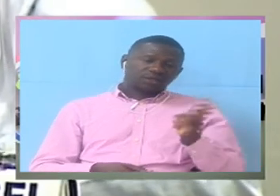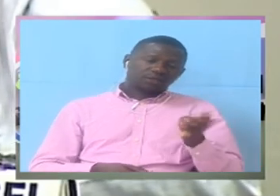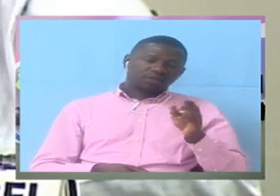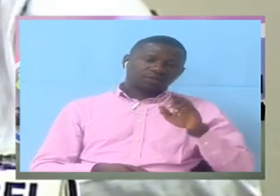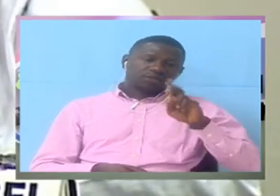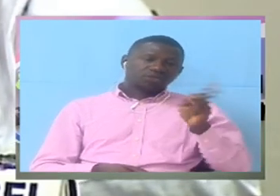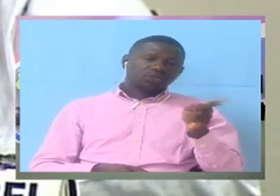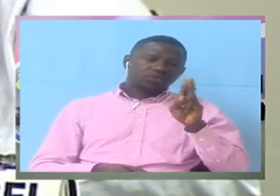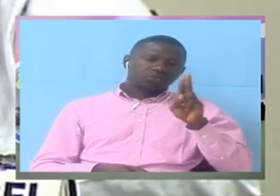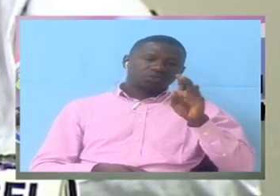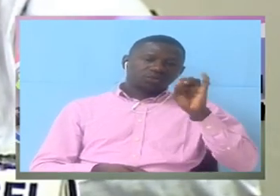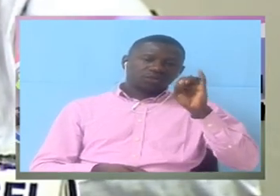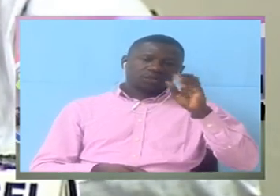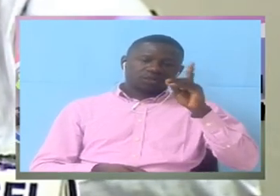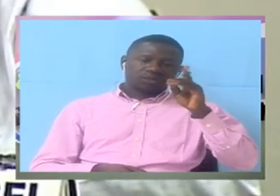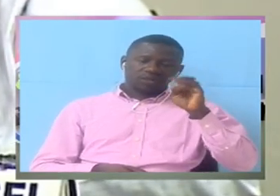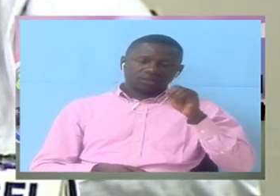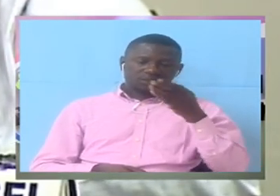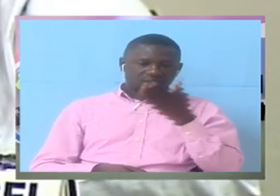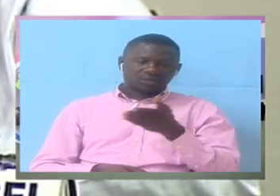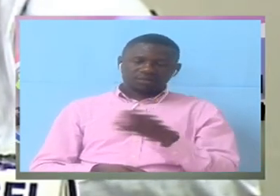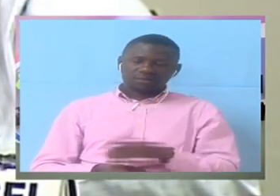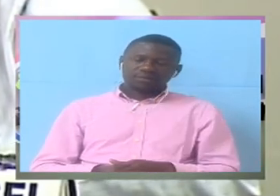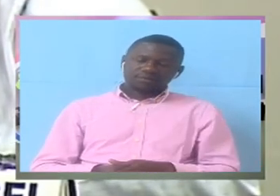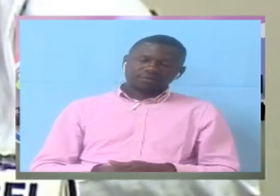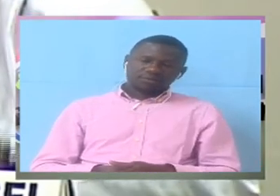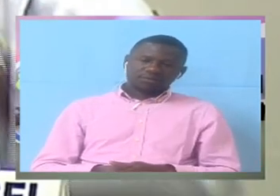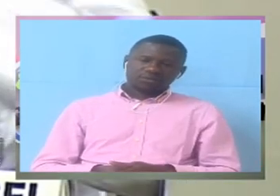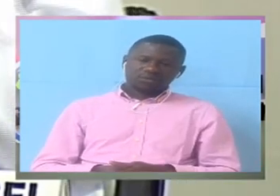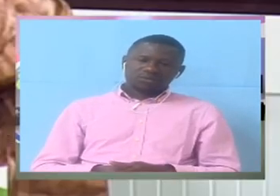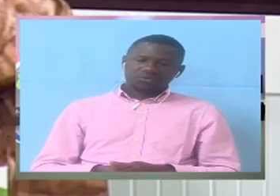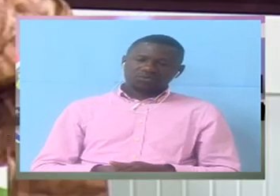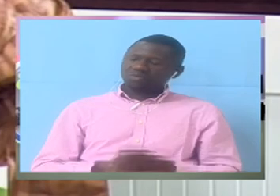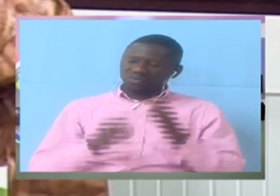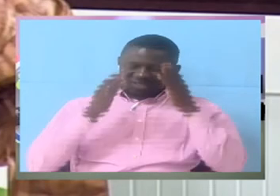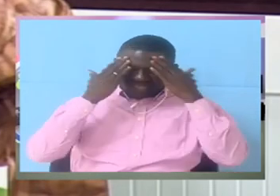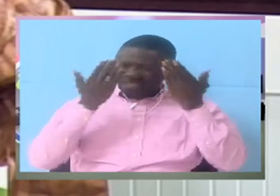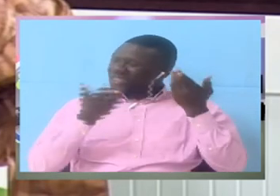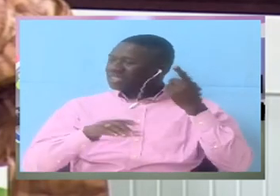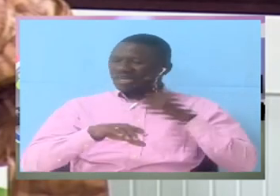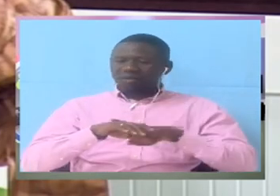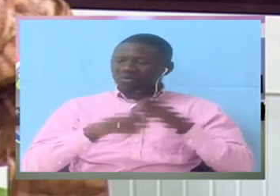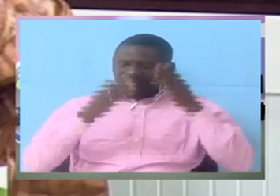You know, at the time I did not know the soldiers.